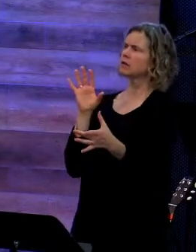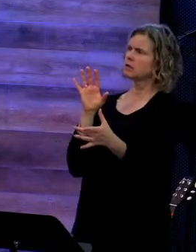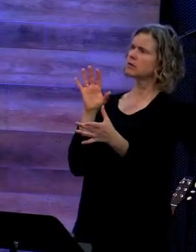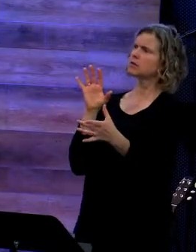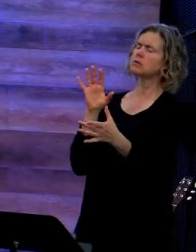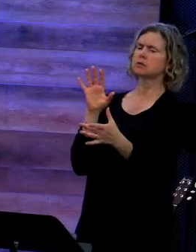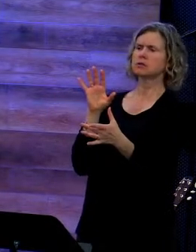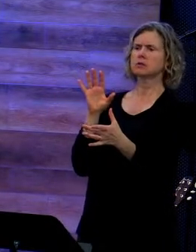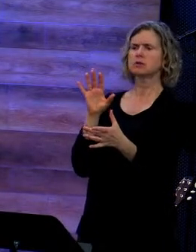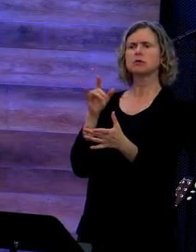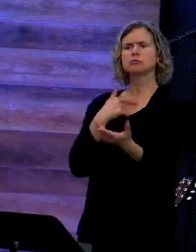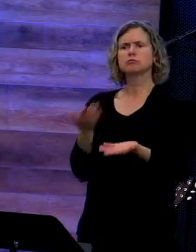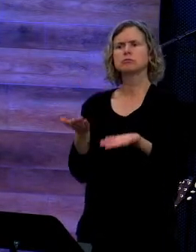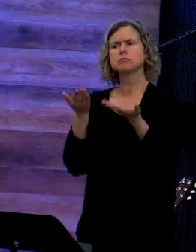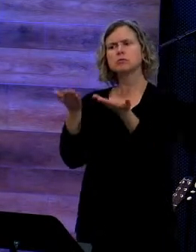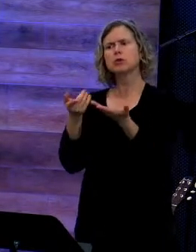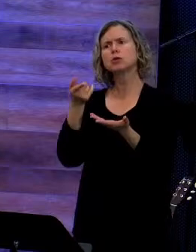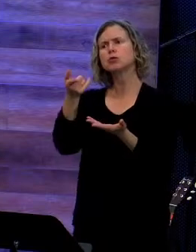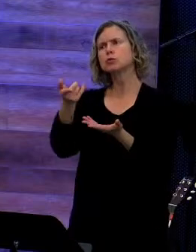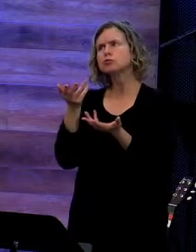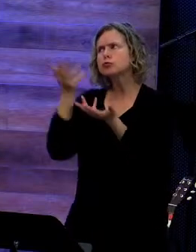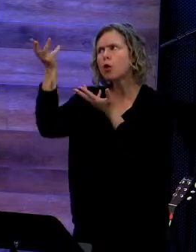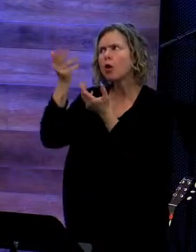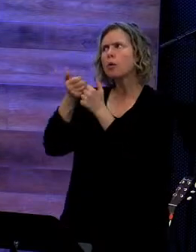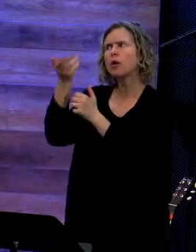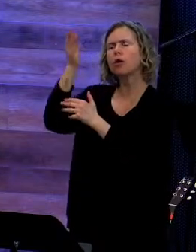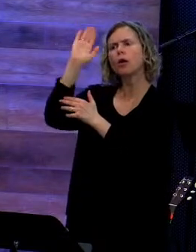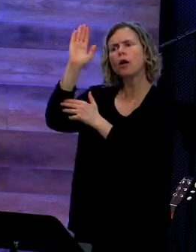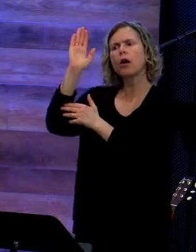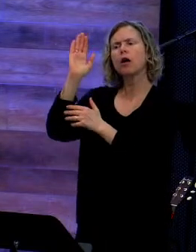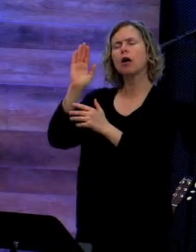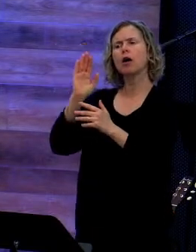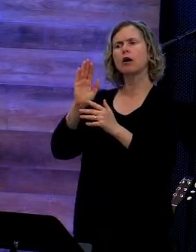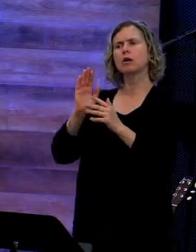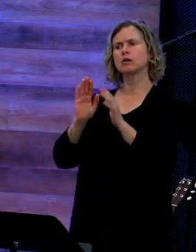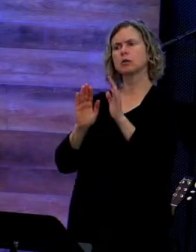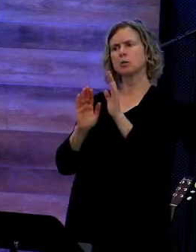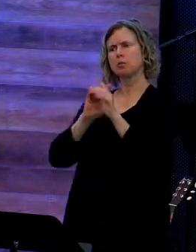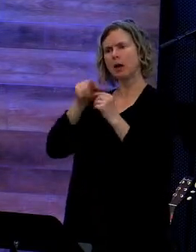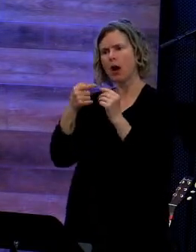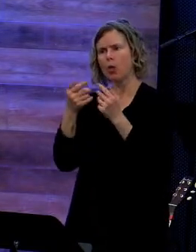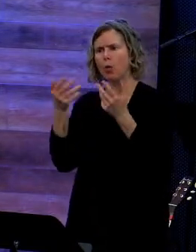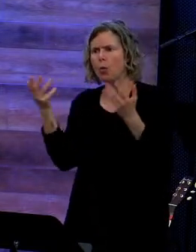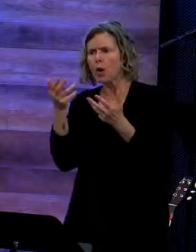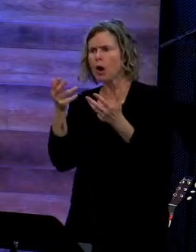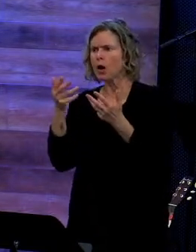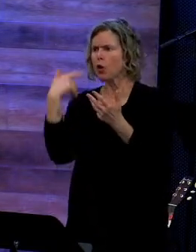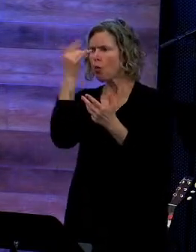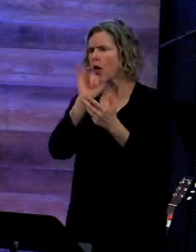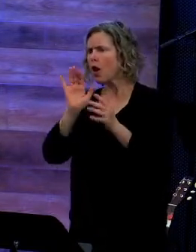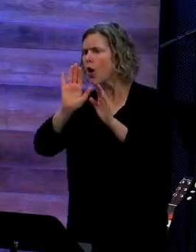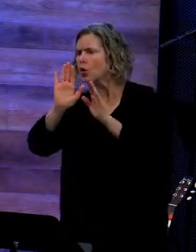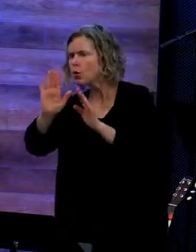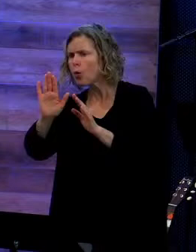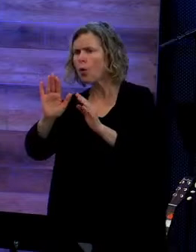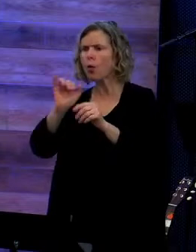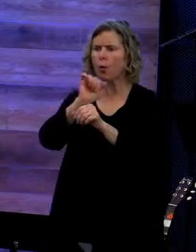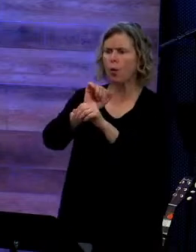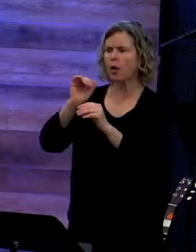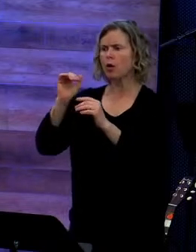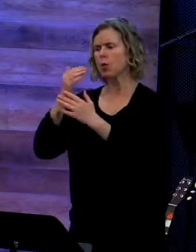rest, about your rest, about your family's rest. Speak from the heart, and then listen to the Holy